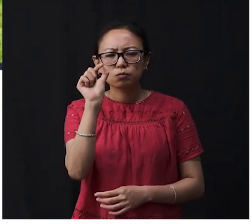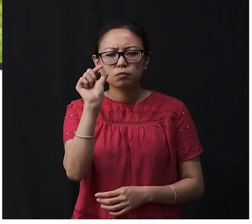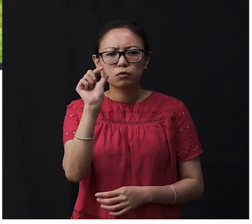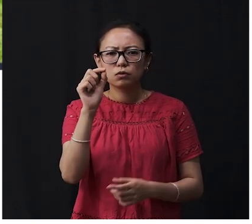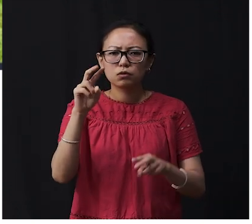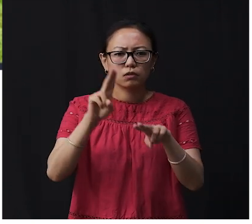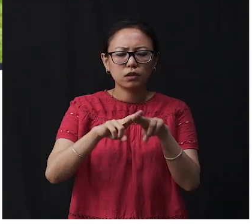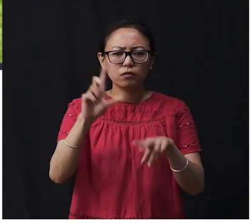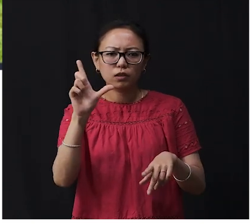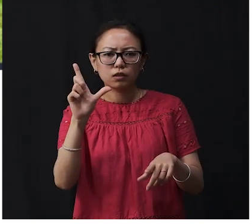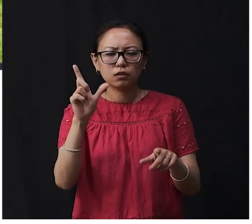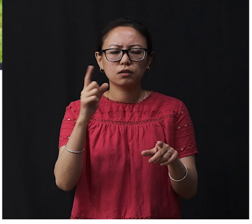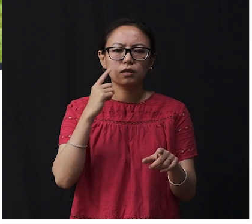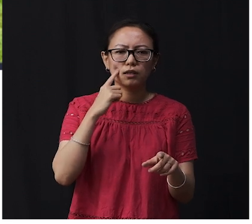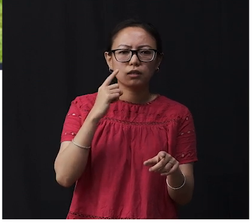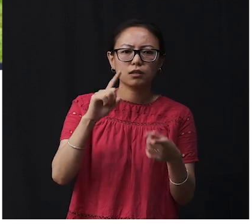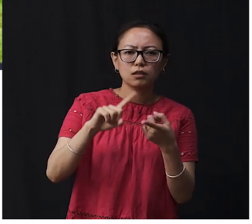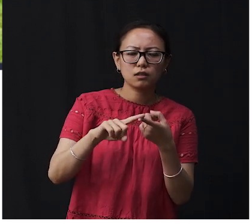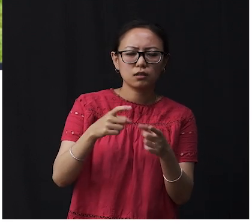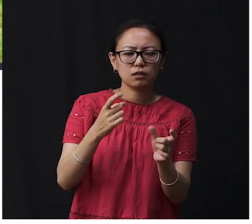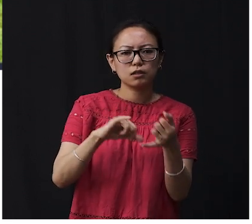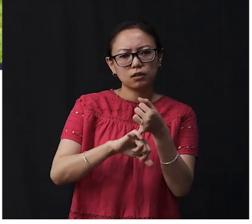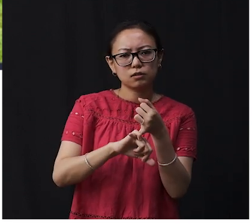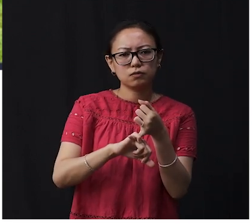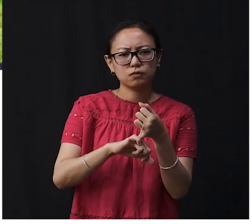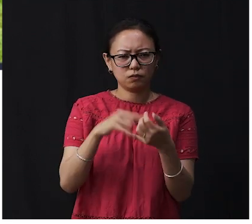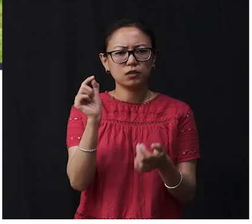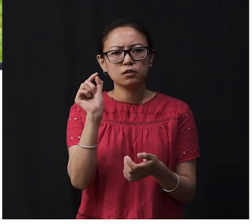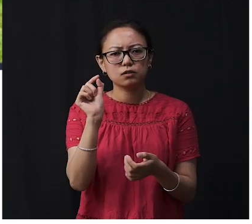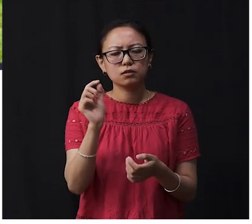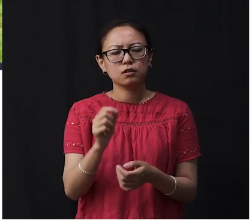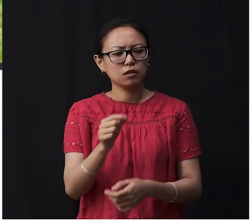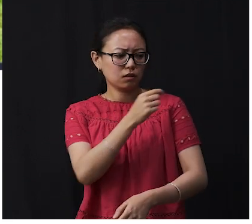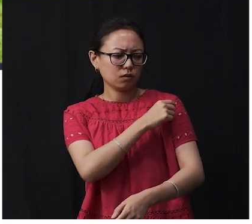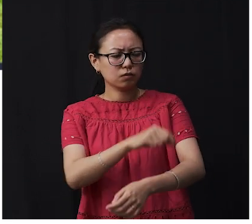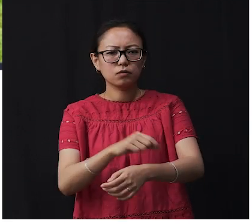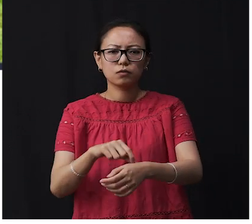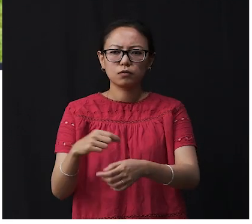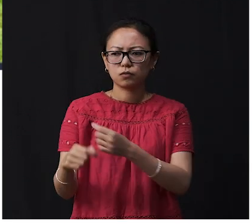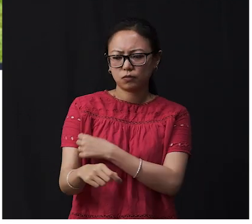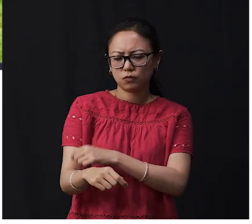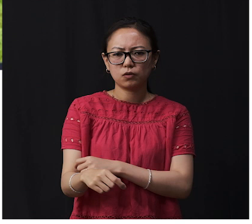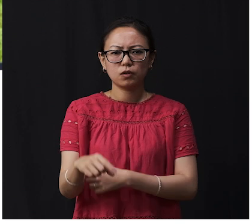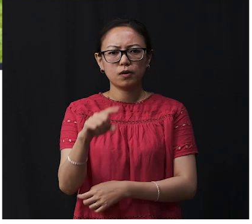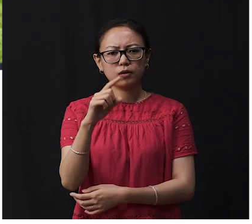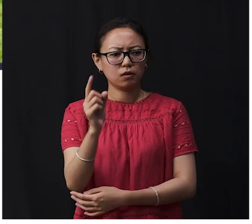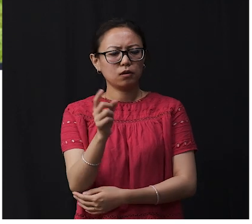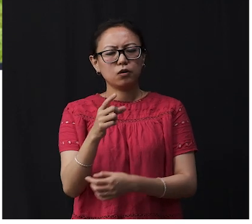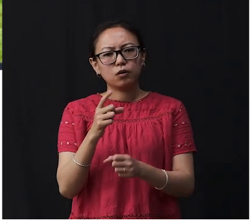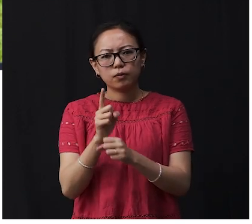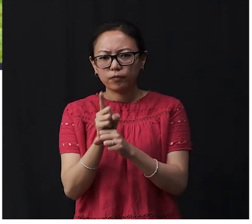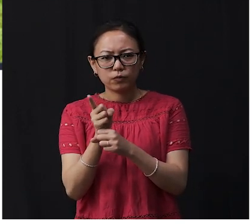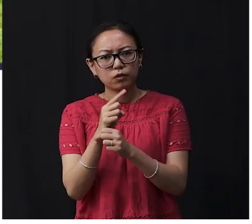to keep away the flies, in order to chase away the flies. When you see a cow wagging its